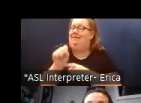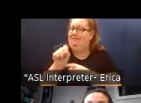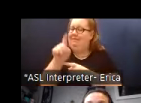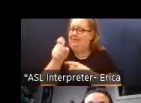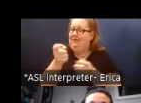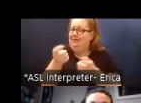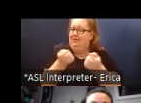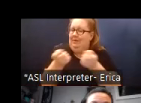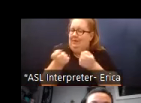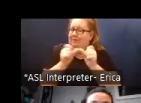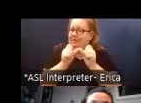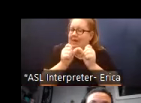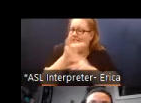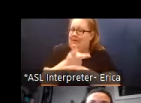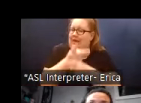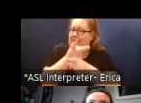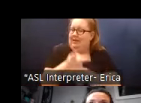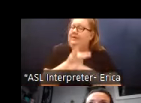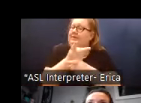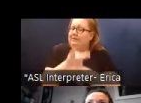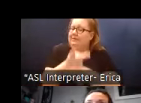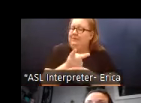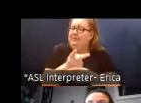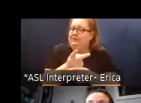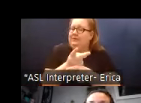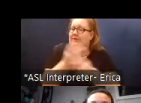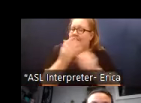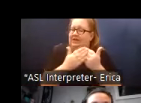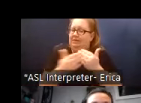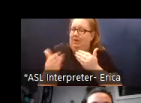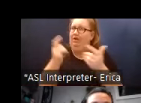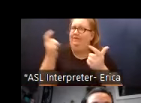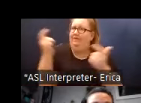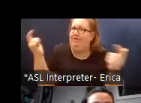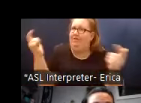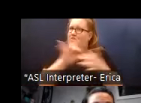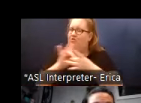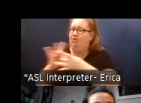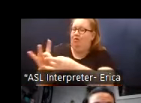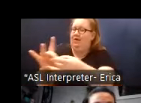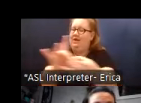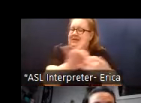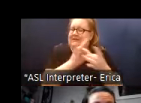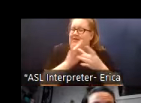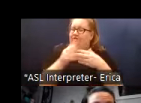maintained as part of a larger cohesive resiliency strategy.